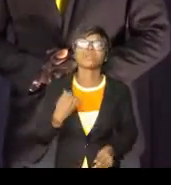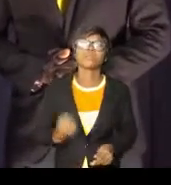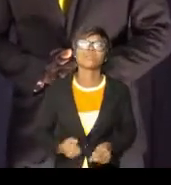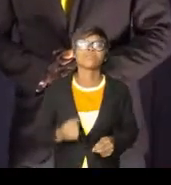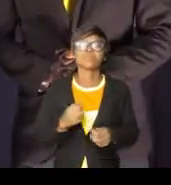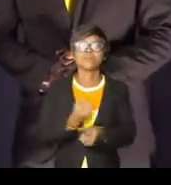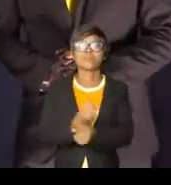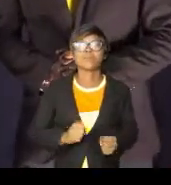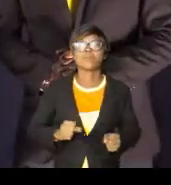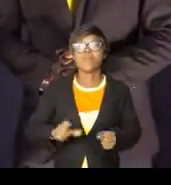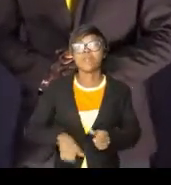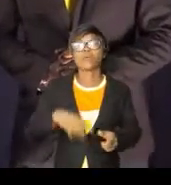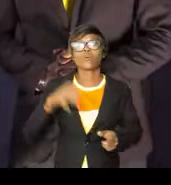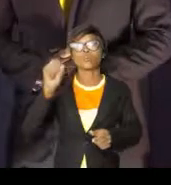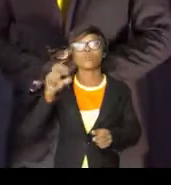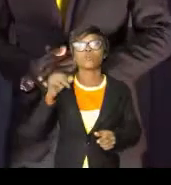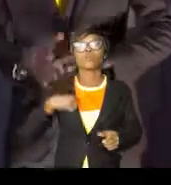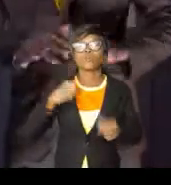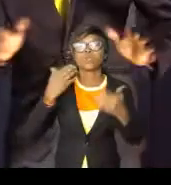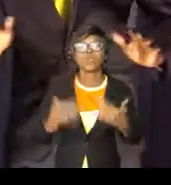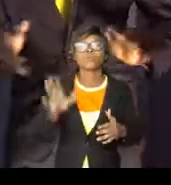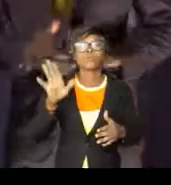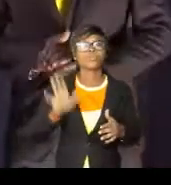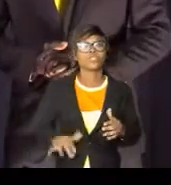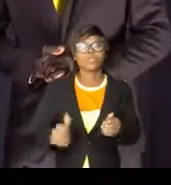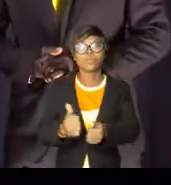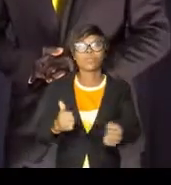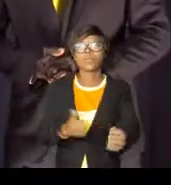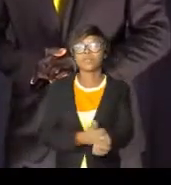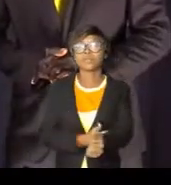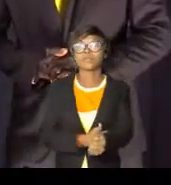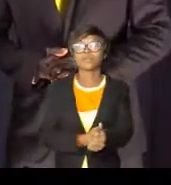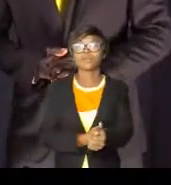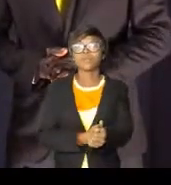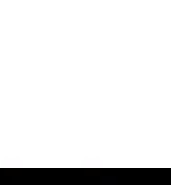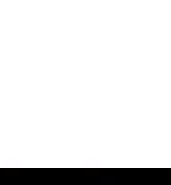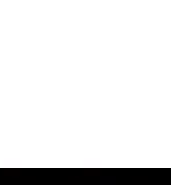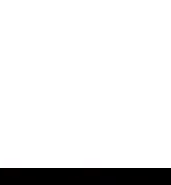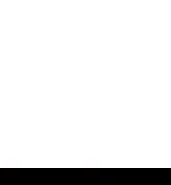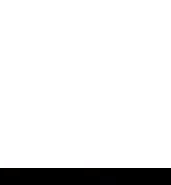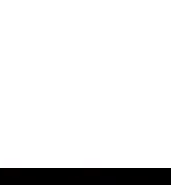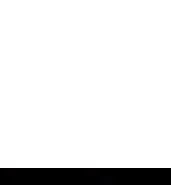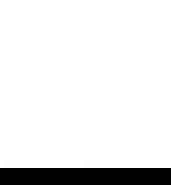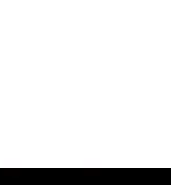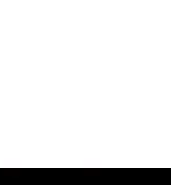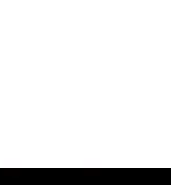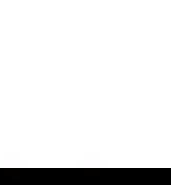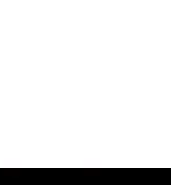safe. safe. Because at LASUBEB, we'll leave no child behind.